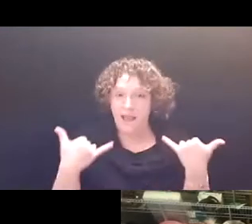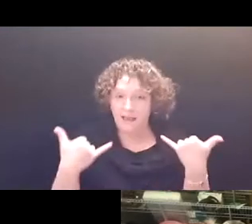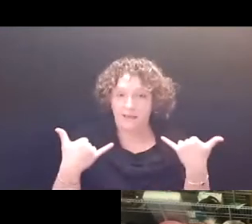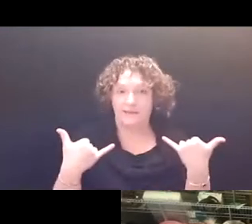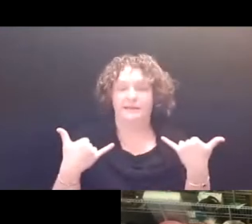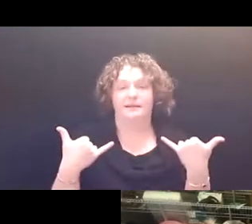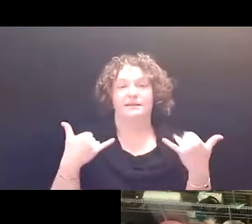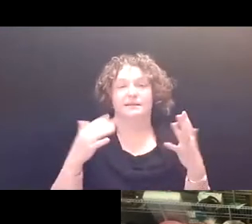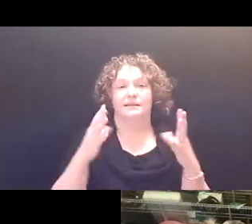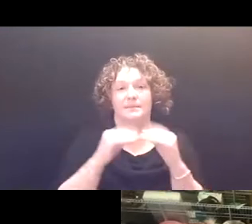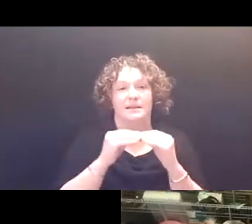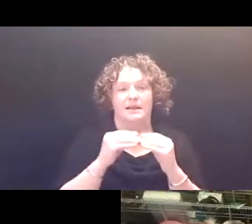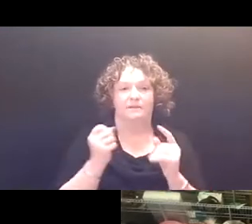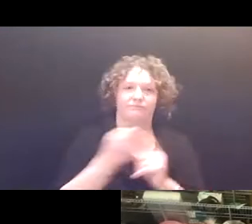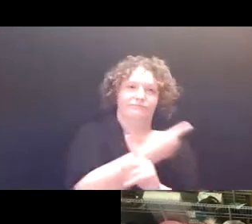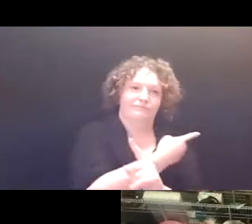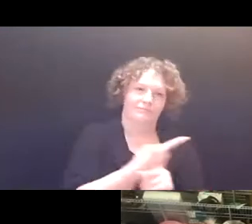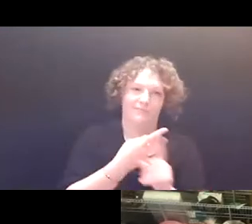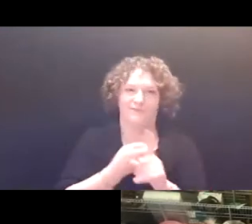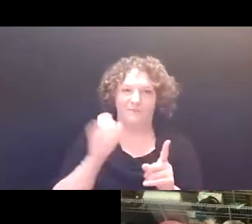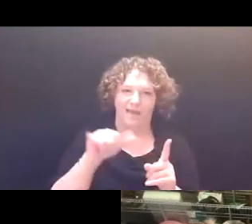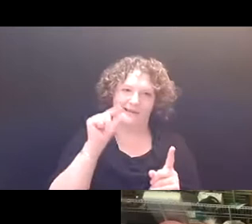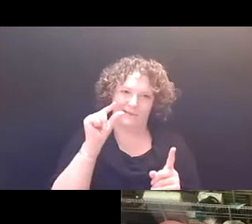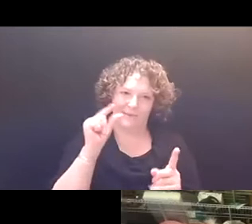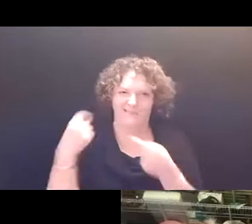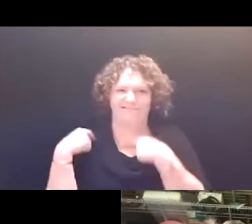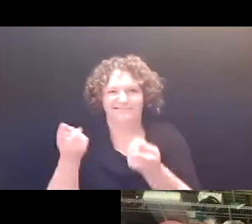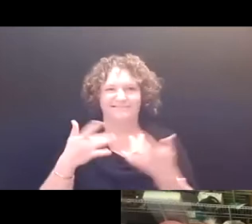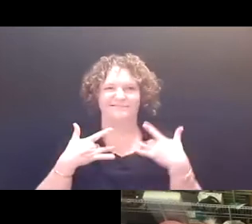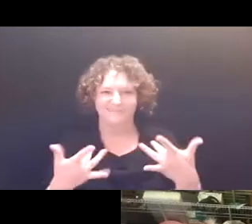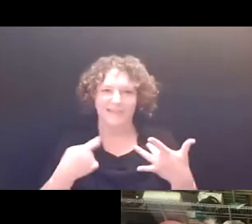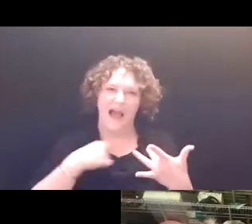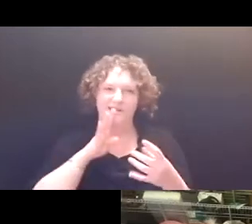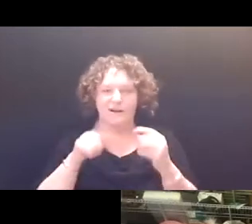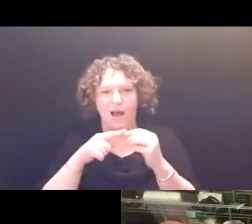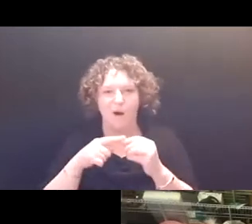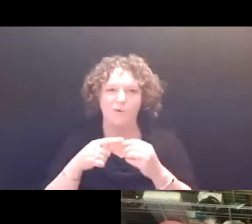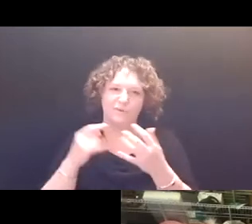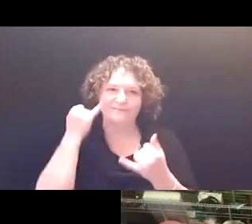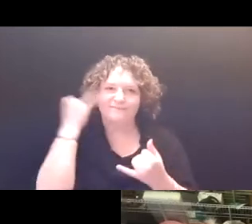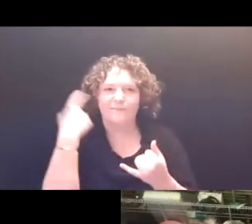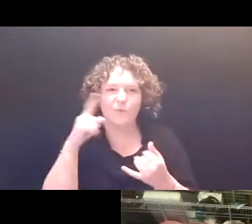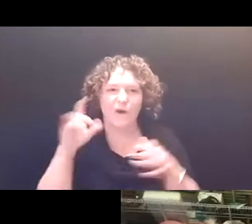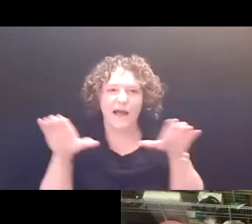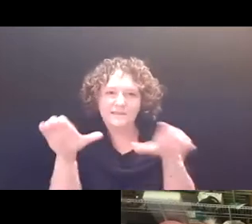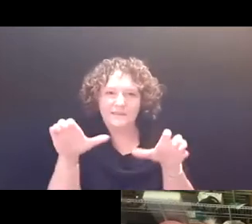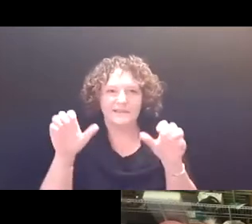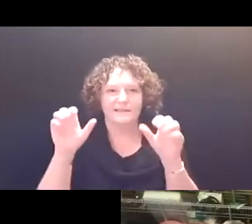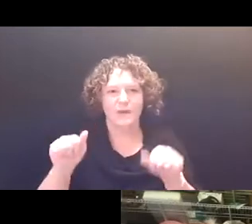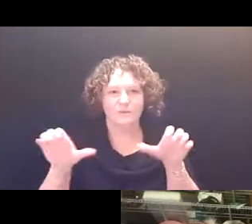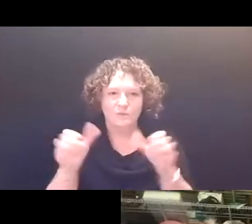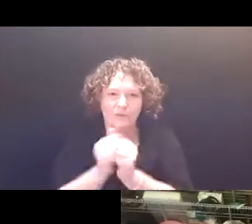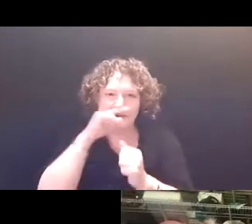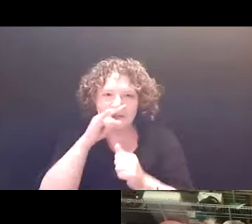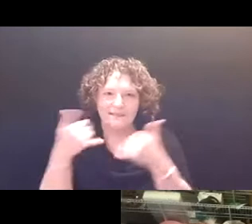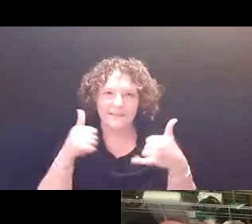that's our goal with the program. And right now we kind of swayed away from that. Usually I talk about ideas